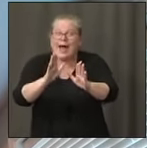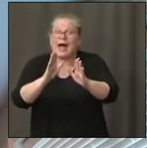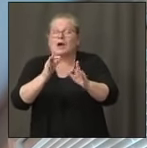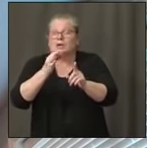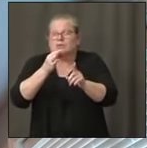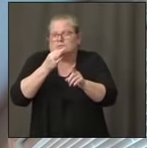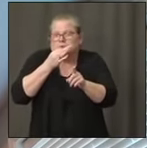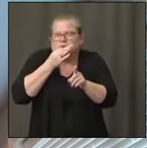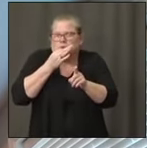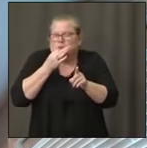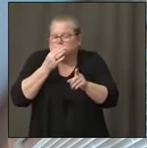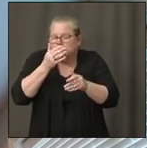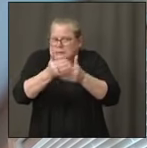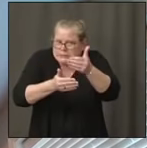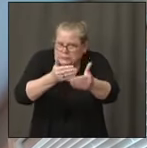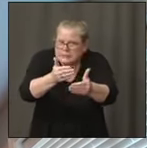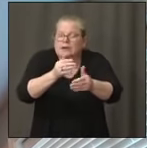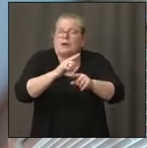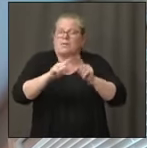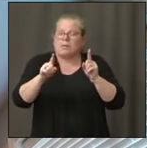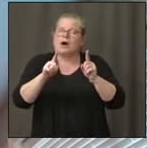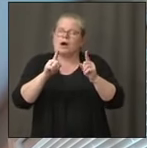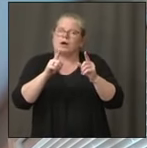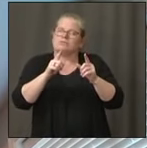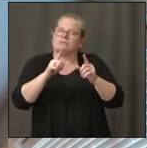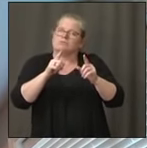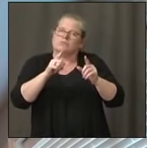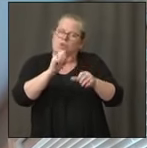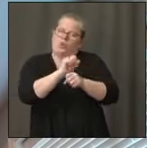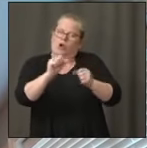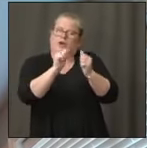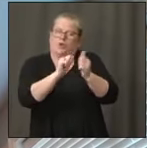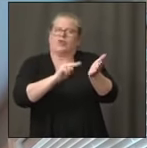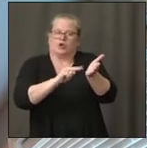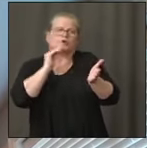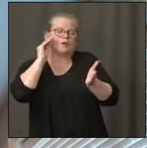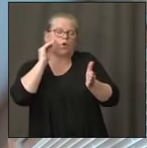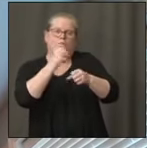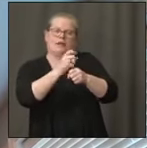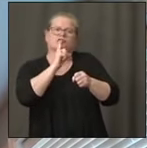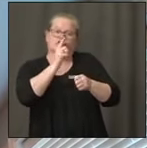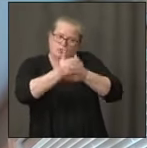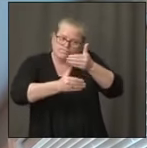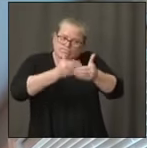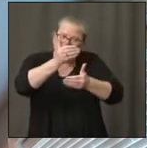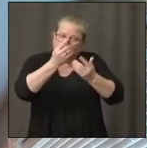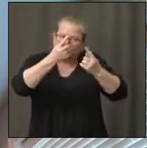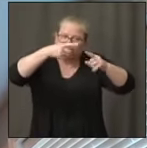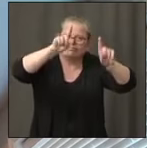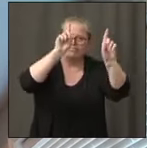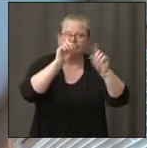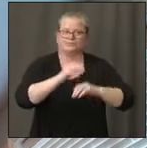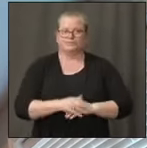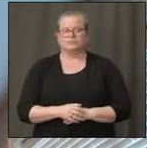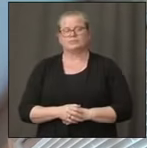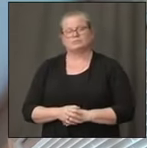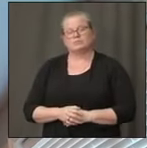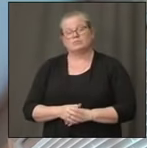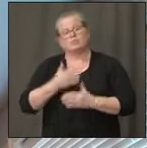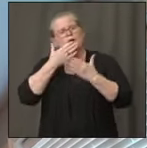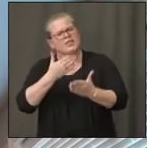is really more about having electronic monitoring in there. They are concerned it's not just FaceTime. They want to be able to